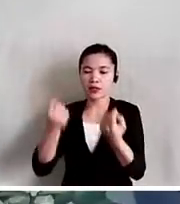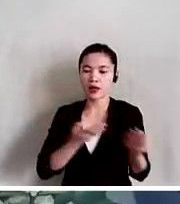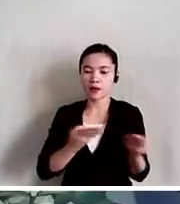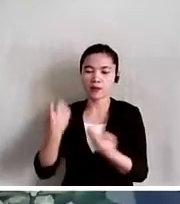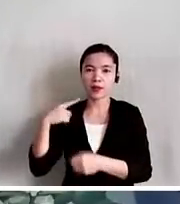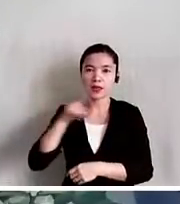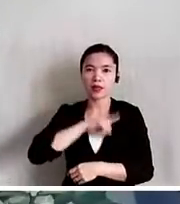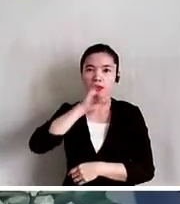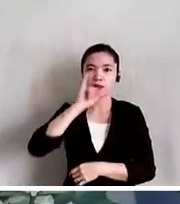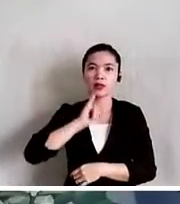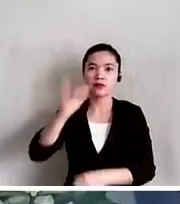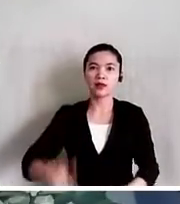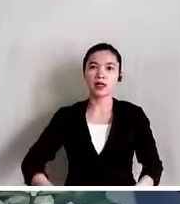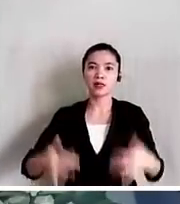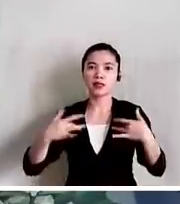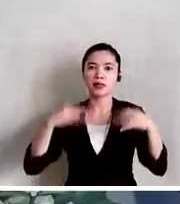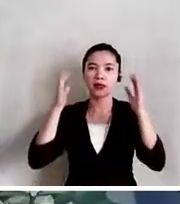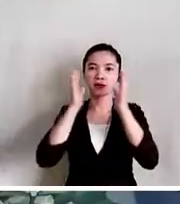everlasting life. Amen.